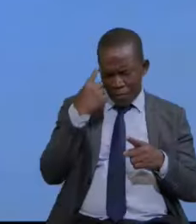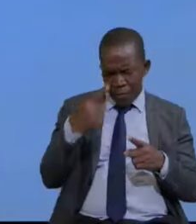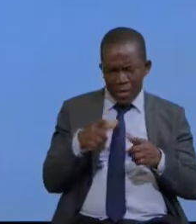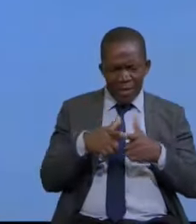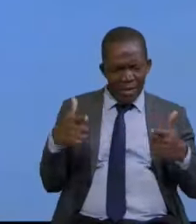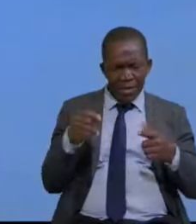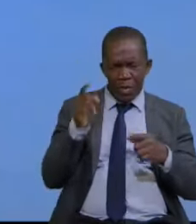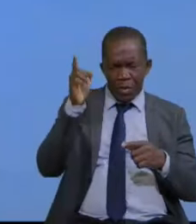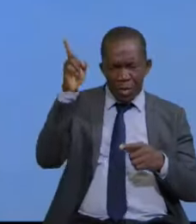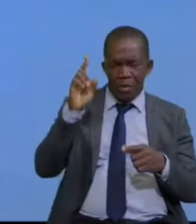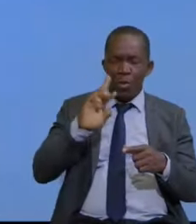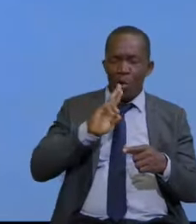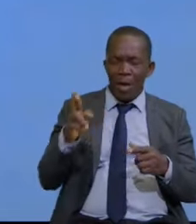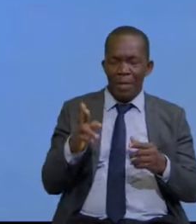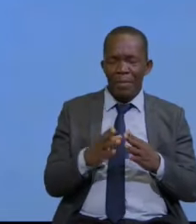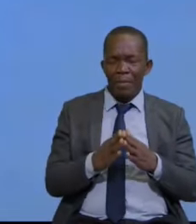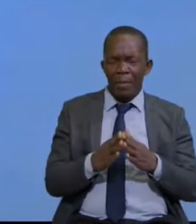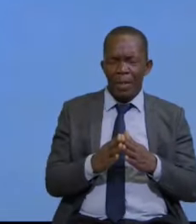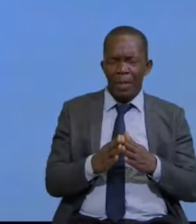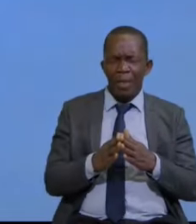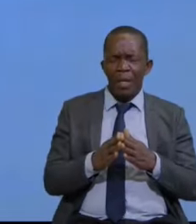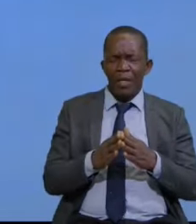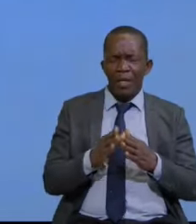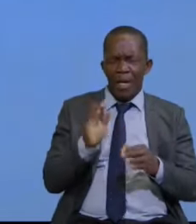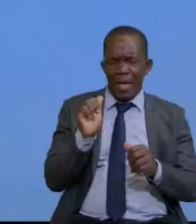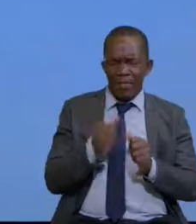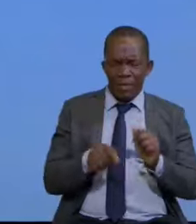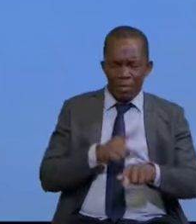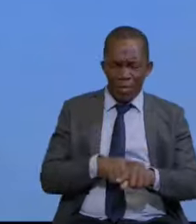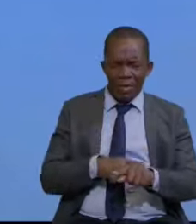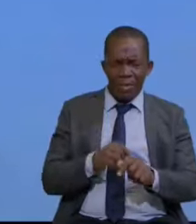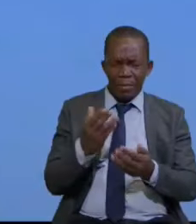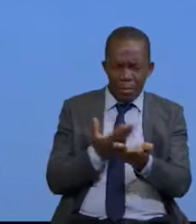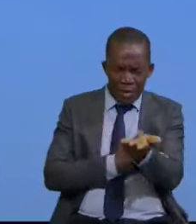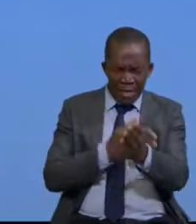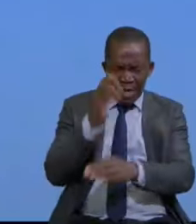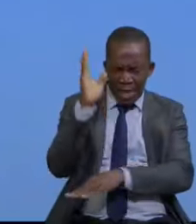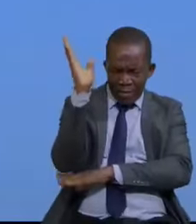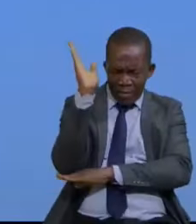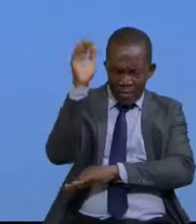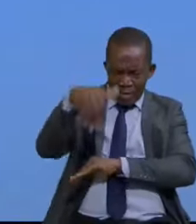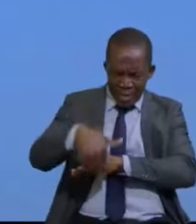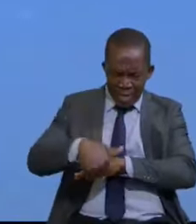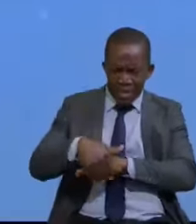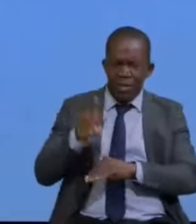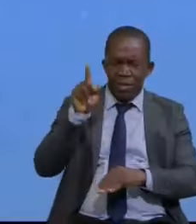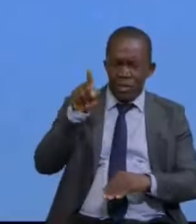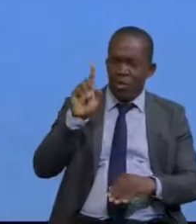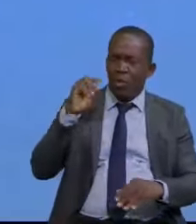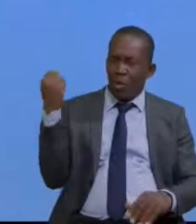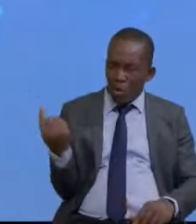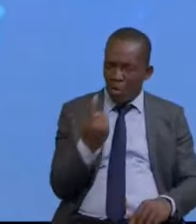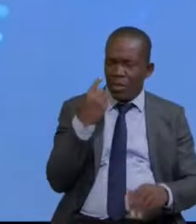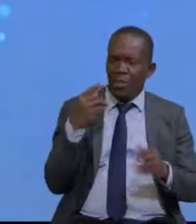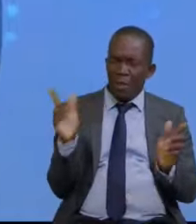every moment, morning, afternoon, night, you always meet your people at the